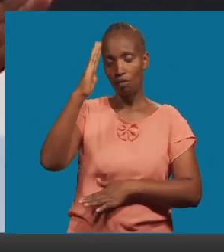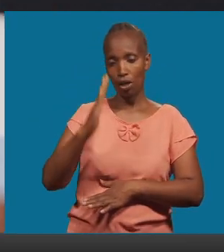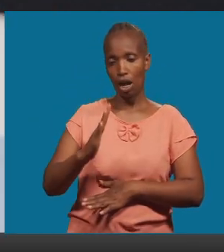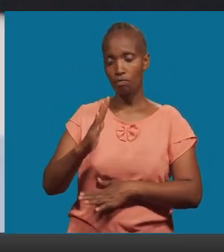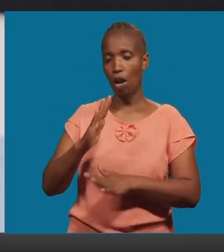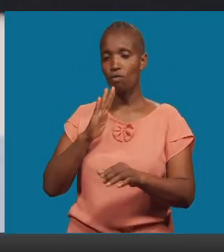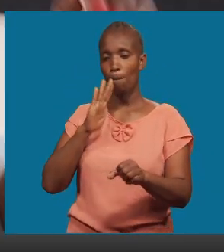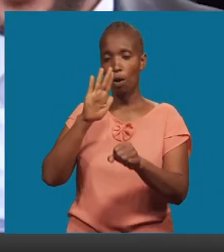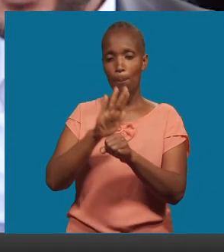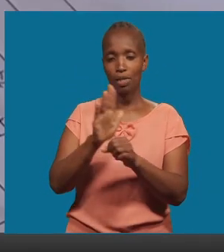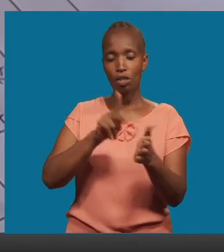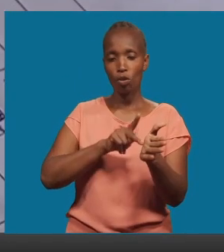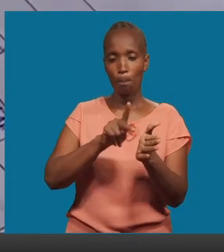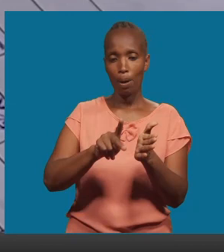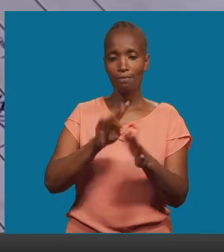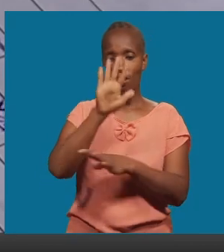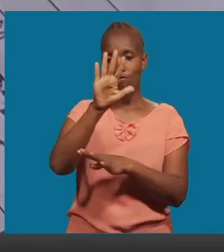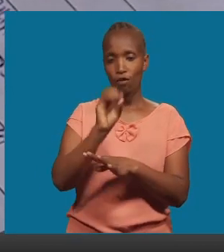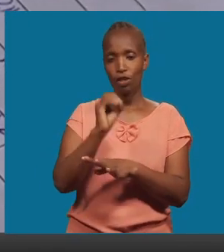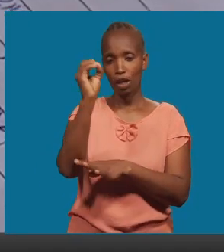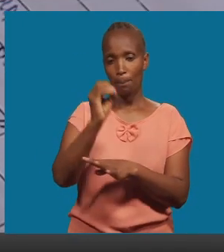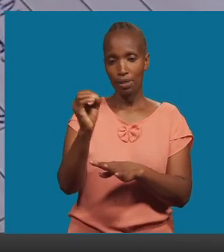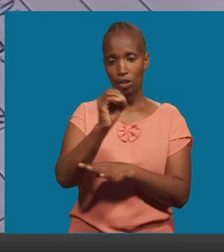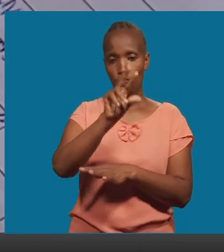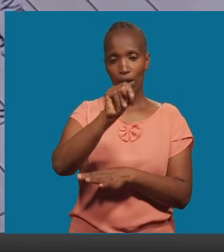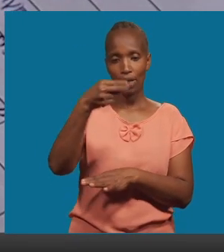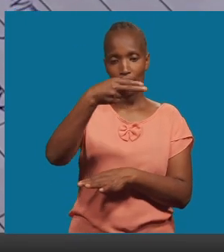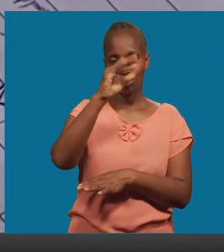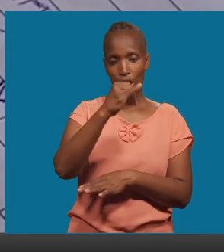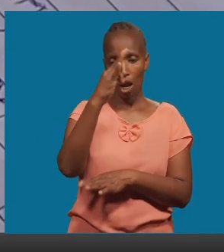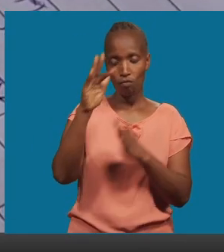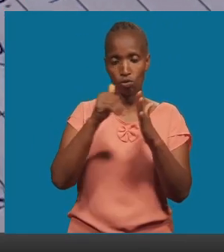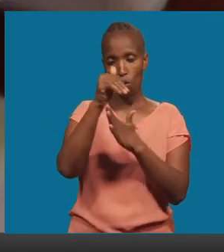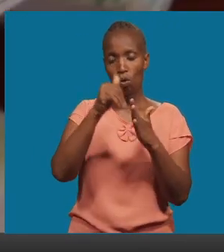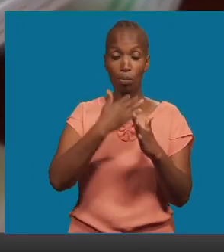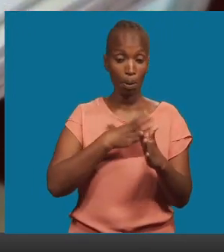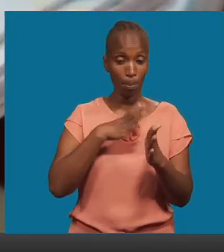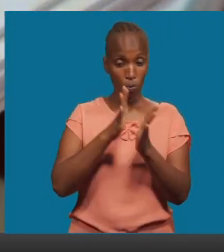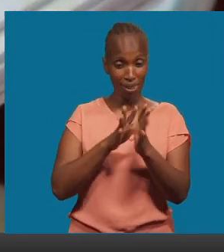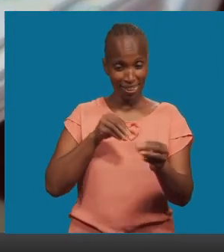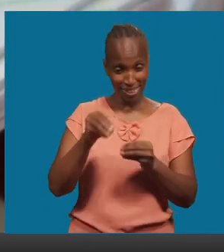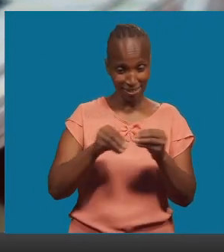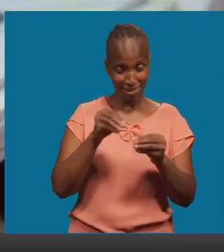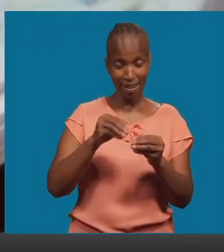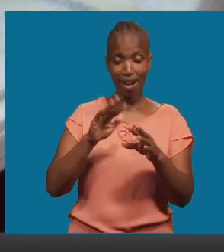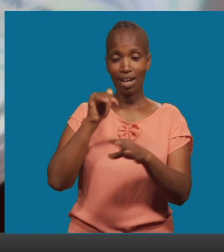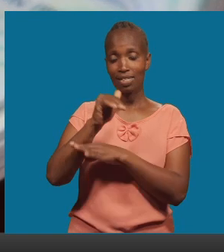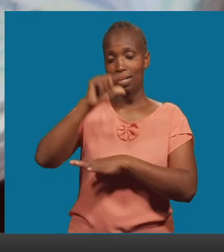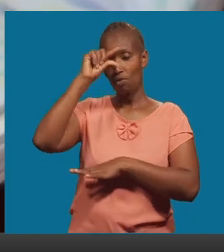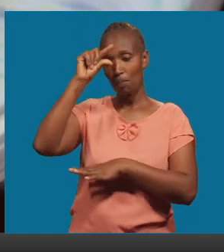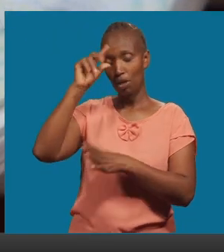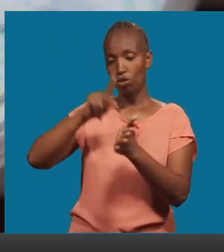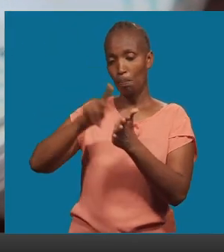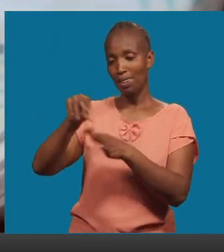manner now. Gavana wa Vinya alijitolea kulipa 50% ya kadi za NHIF kwa walemavu na akatoa wito